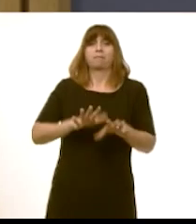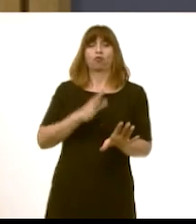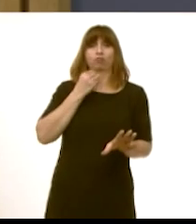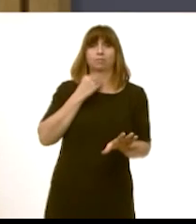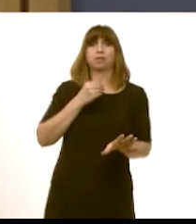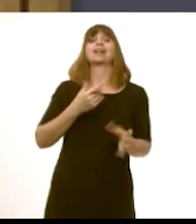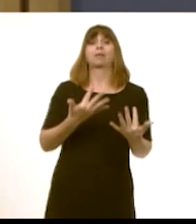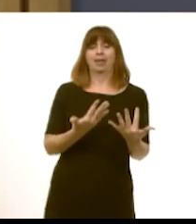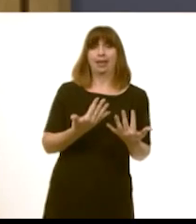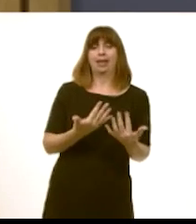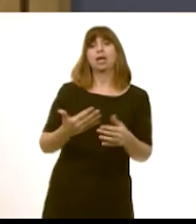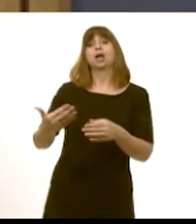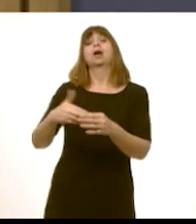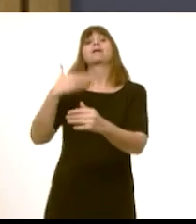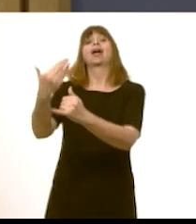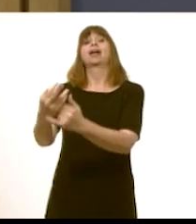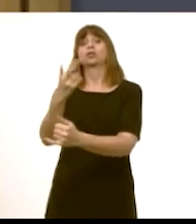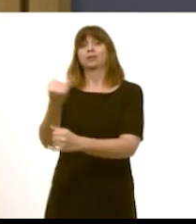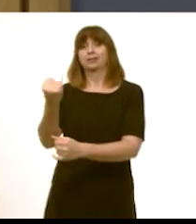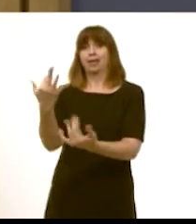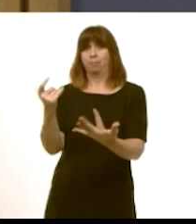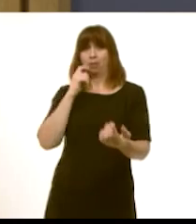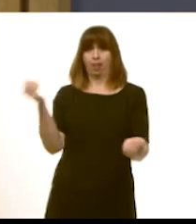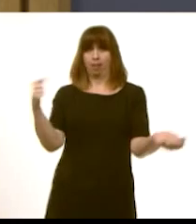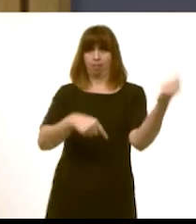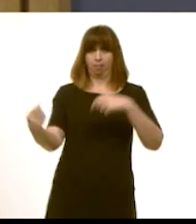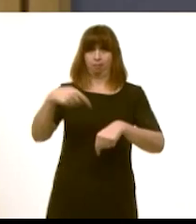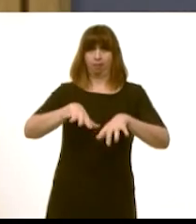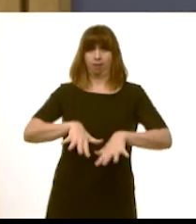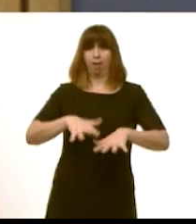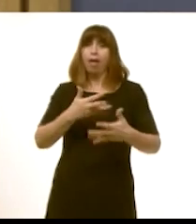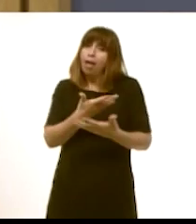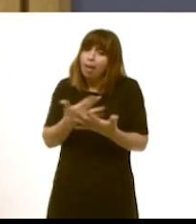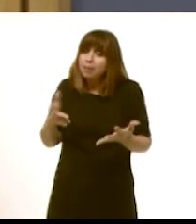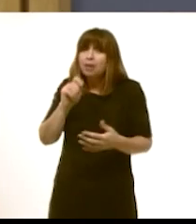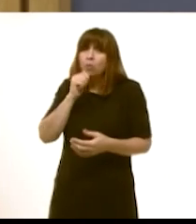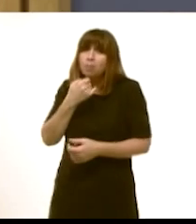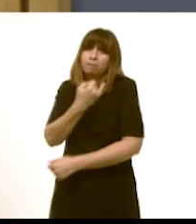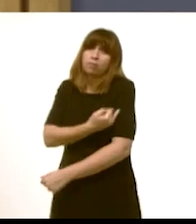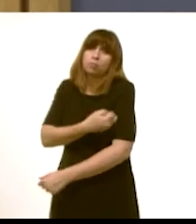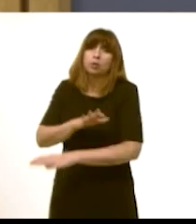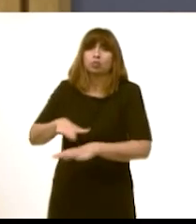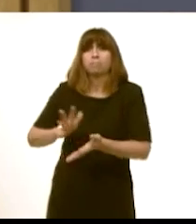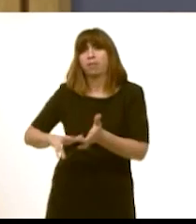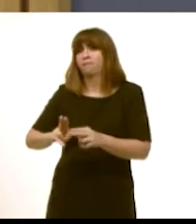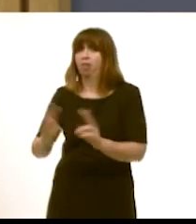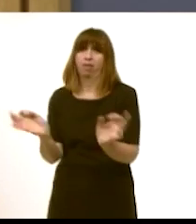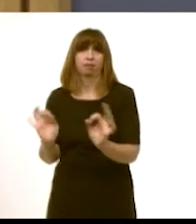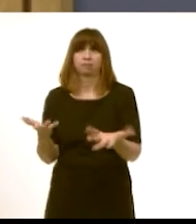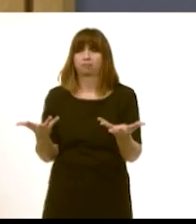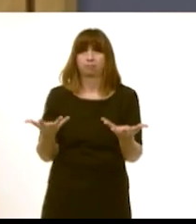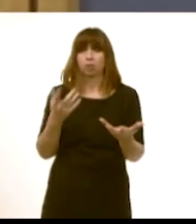of 2016? And are any of these likely to be vulnerable unaccompanied children, as so many children have